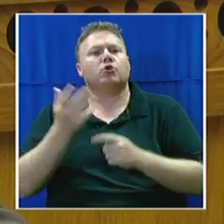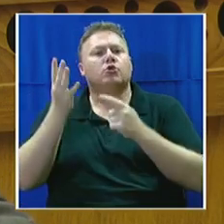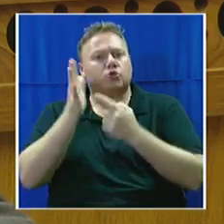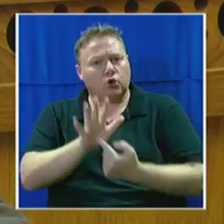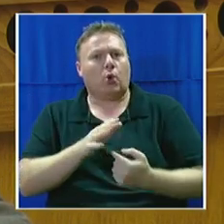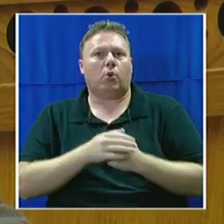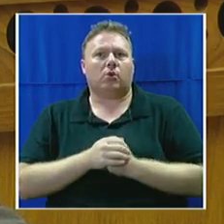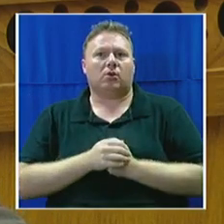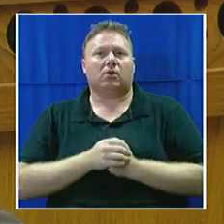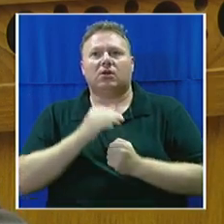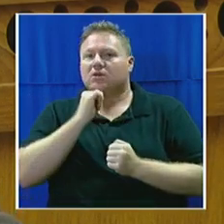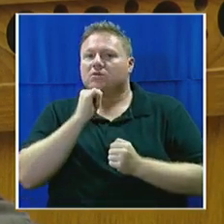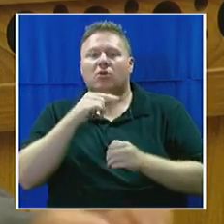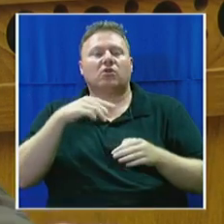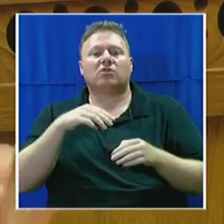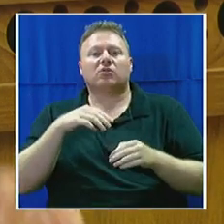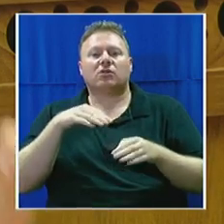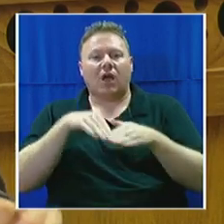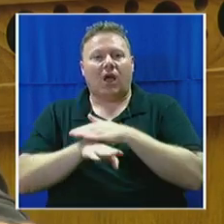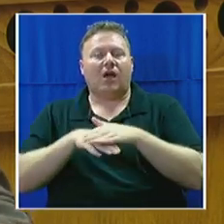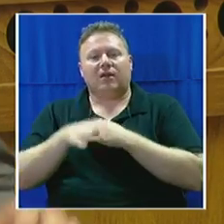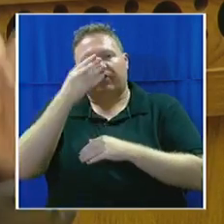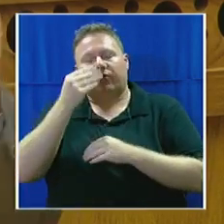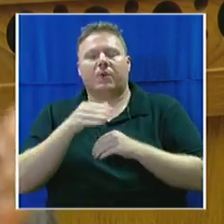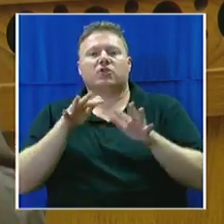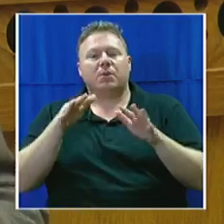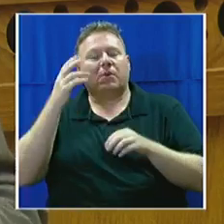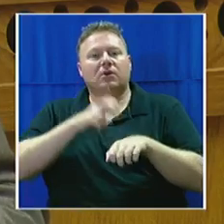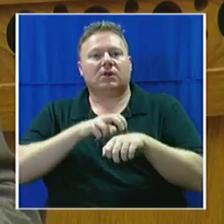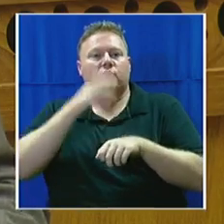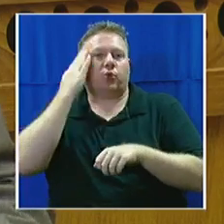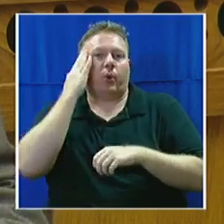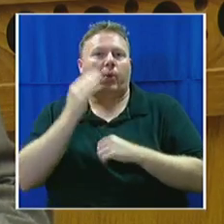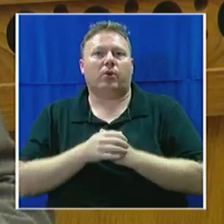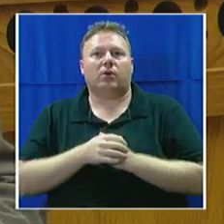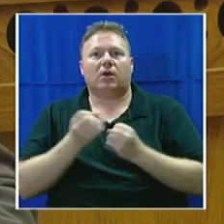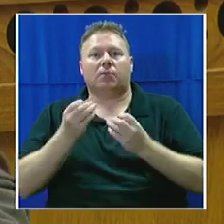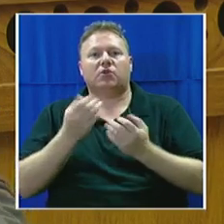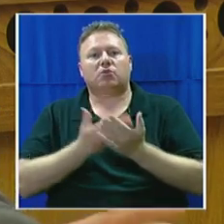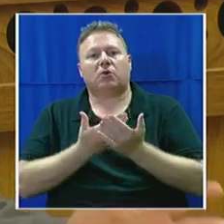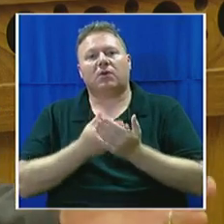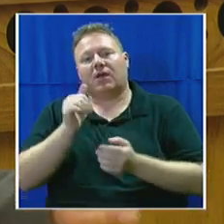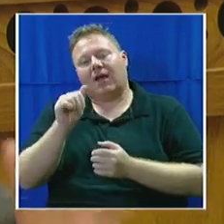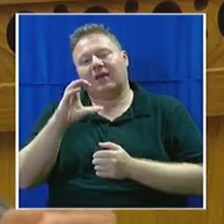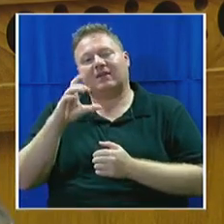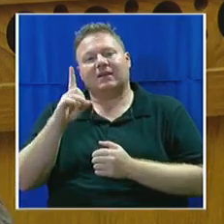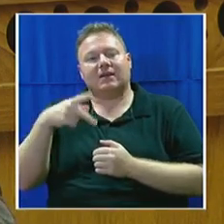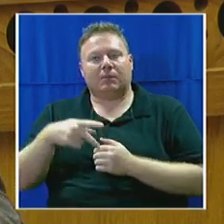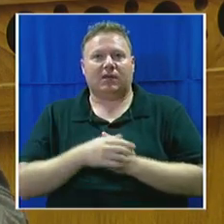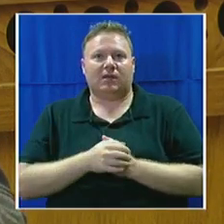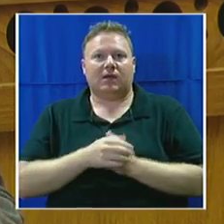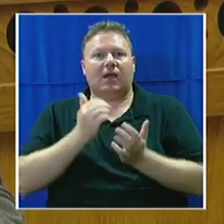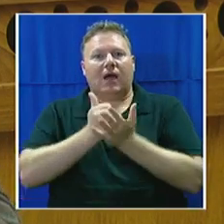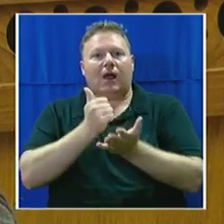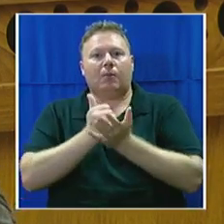Let us not hide information that citizens need to know about this as much as possible. The ACDP will assist